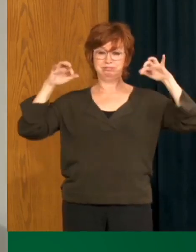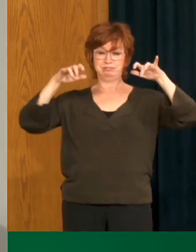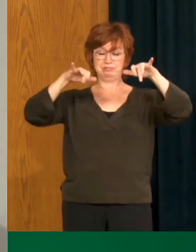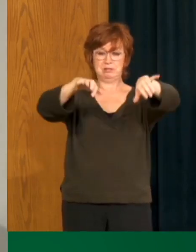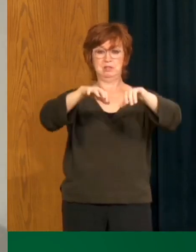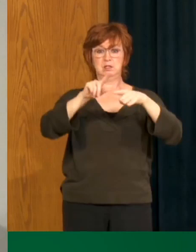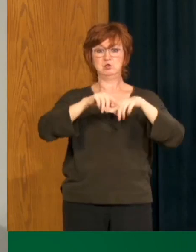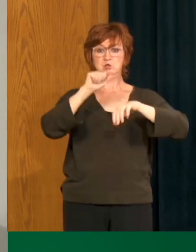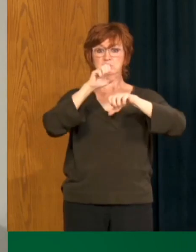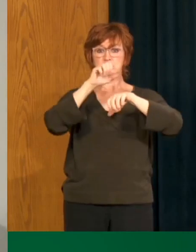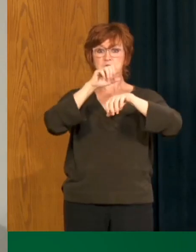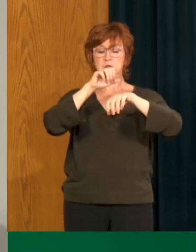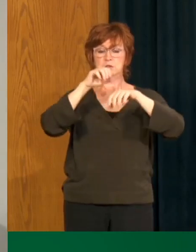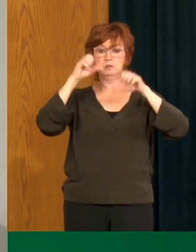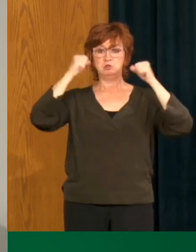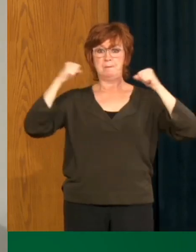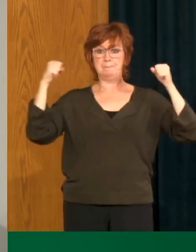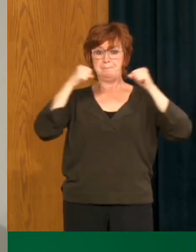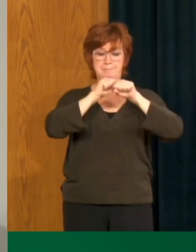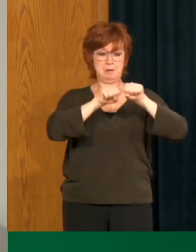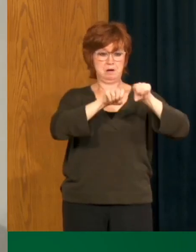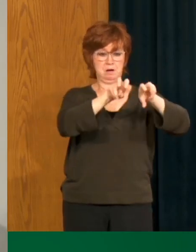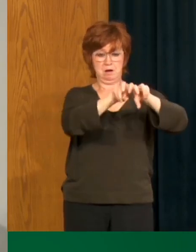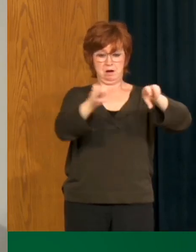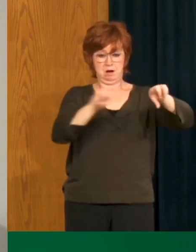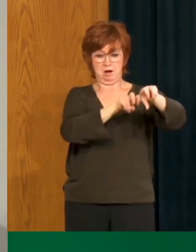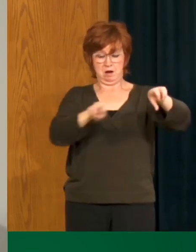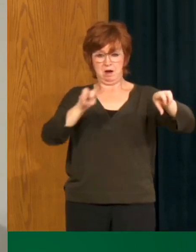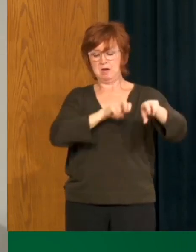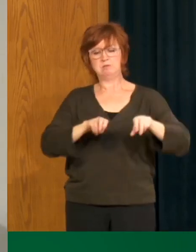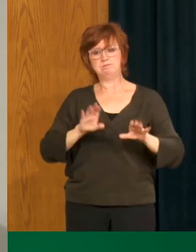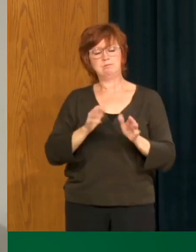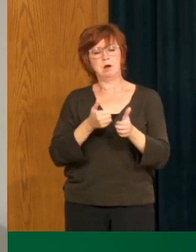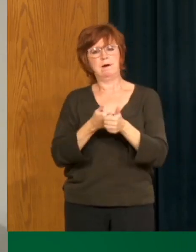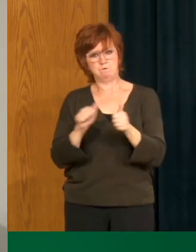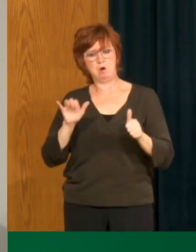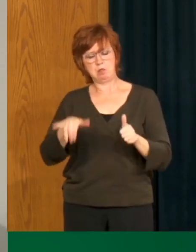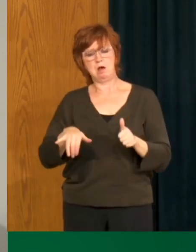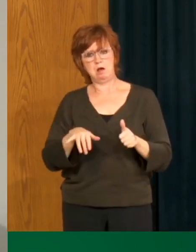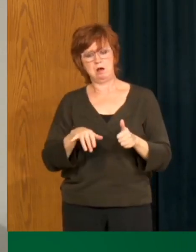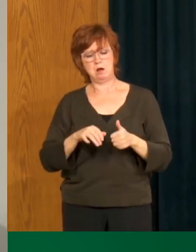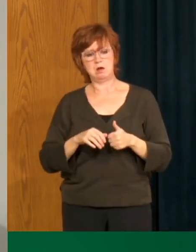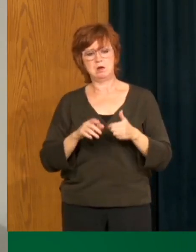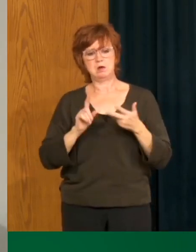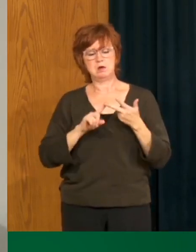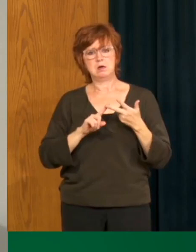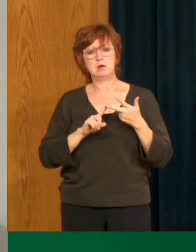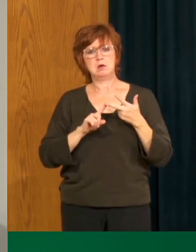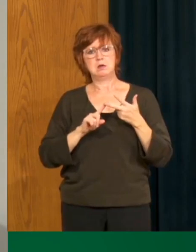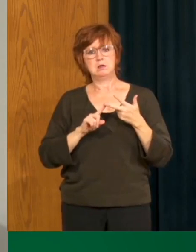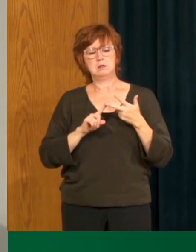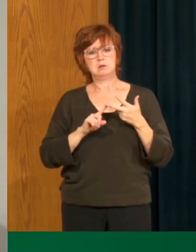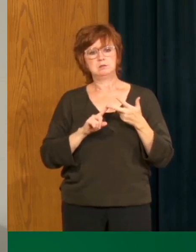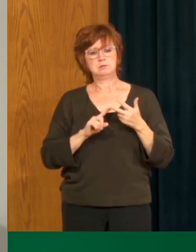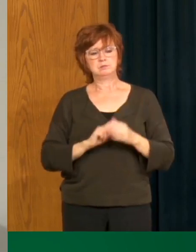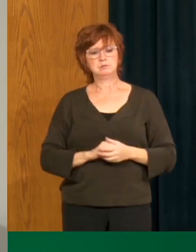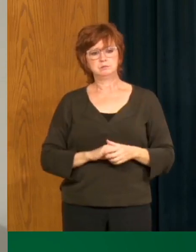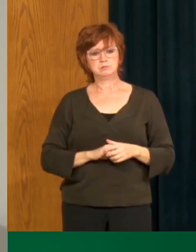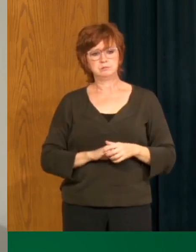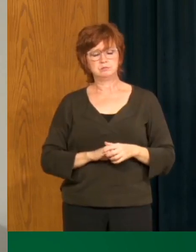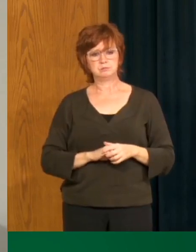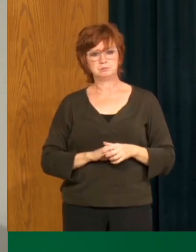But at the end of the day, the classroom would be considered like a cohort or a virtual household for children going to school. But I think